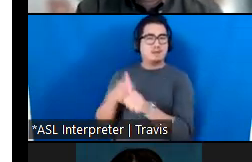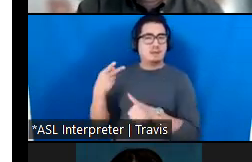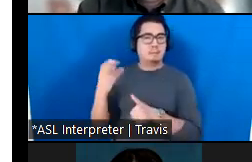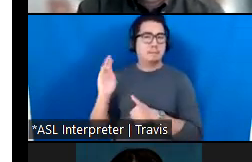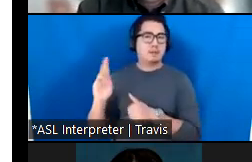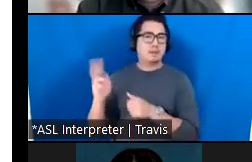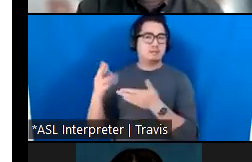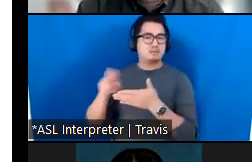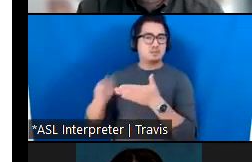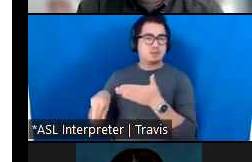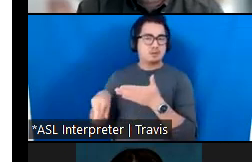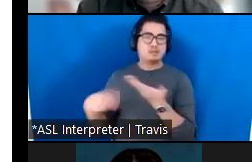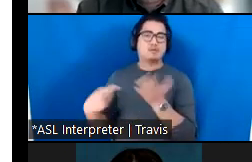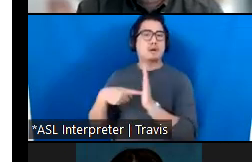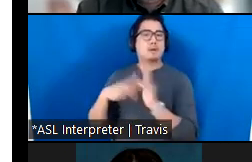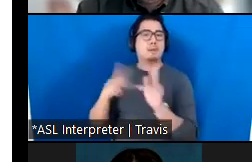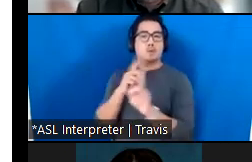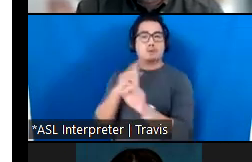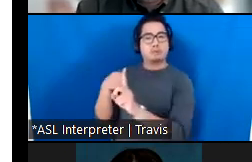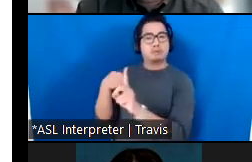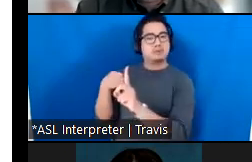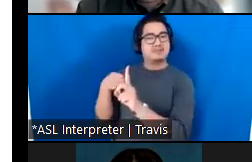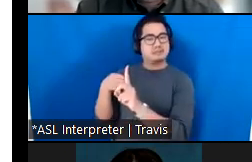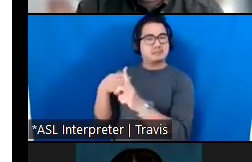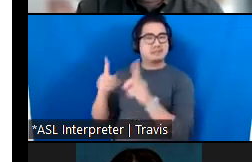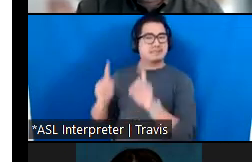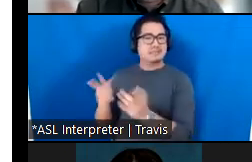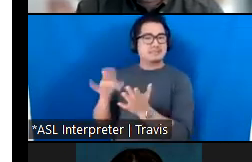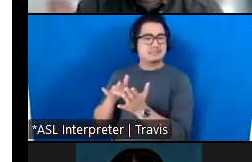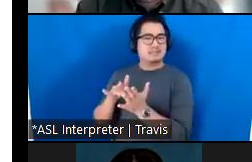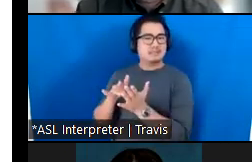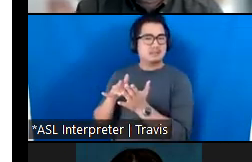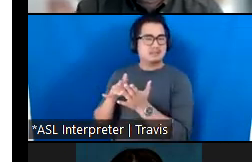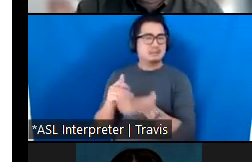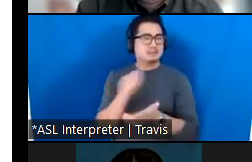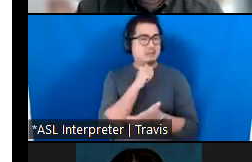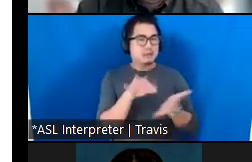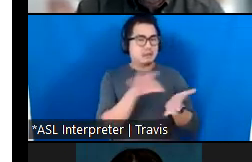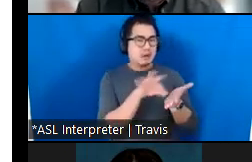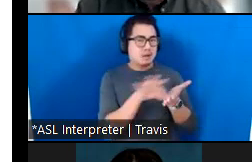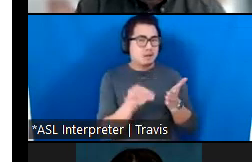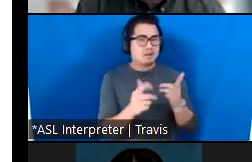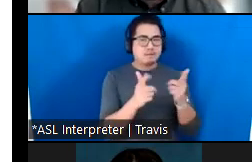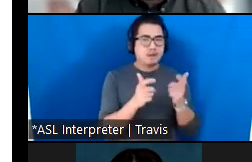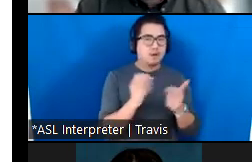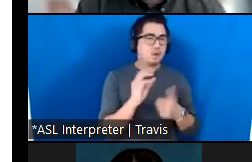those are what people that go to testing sites, for example, and not the rapid or at-home testing.